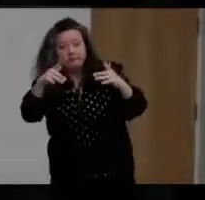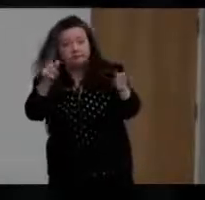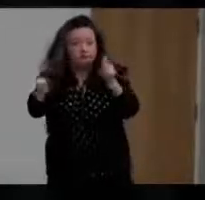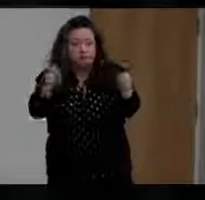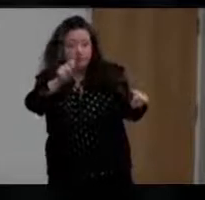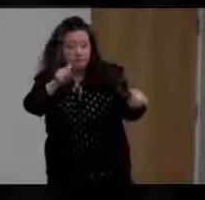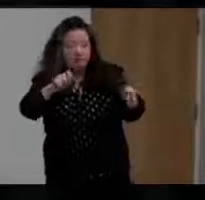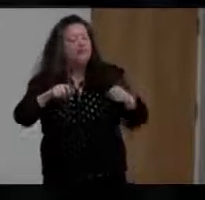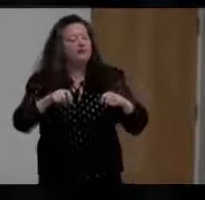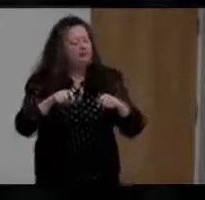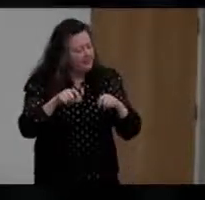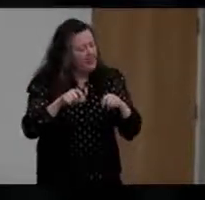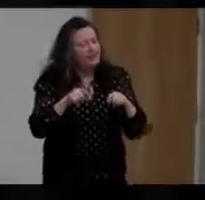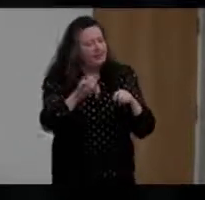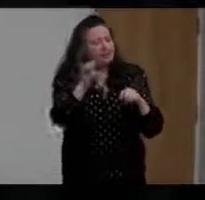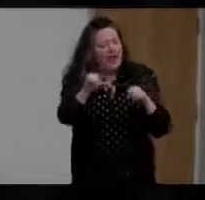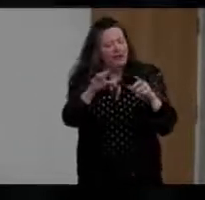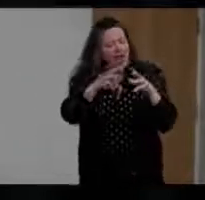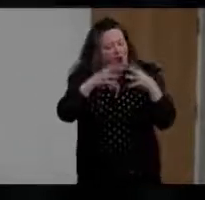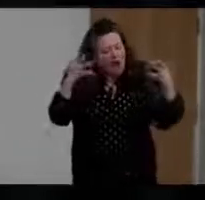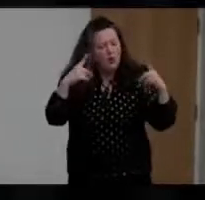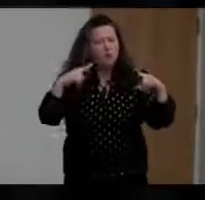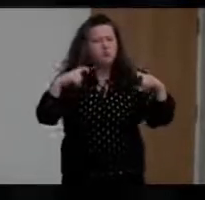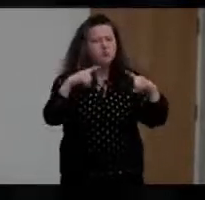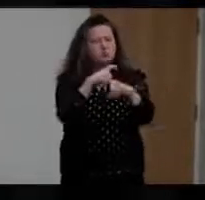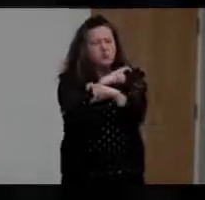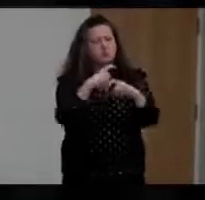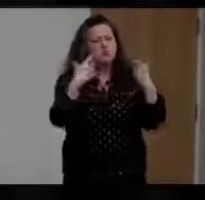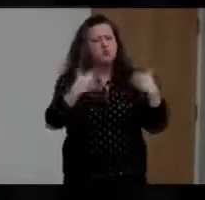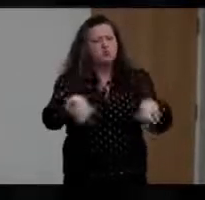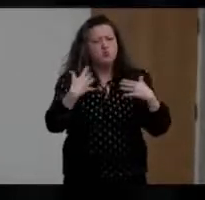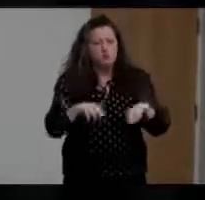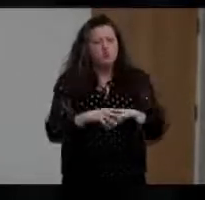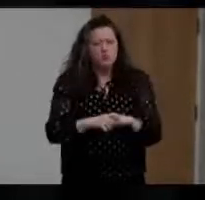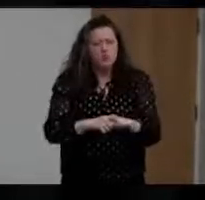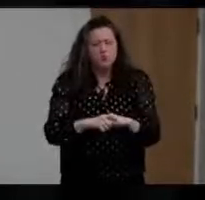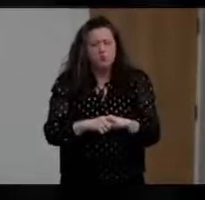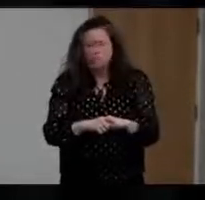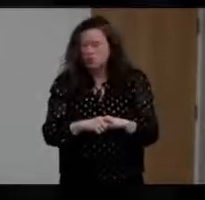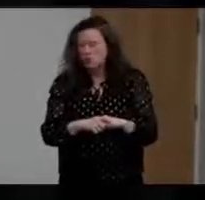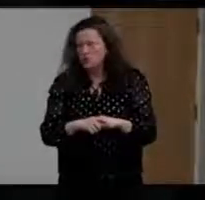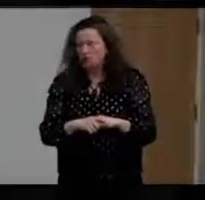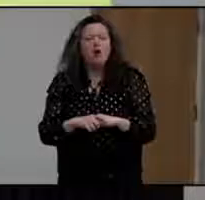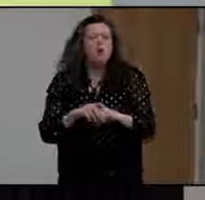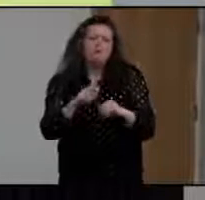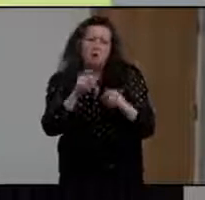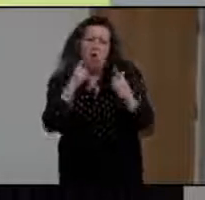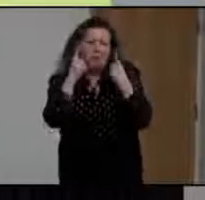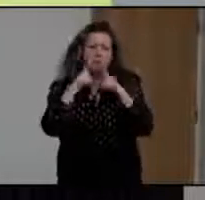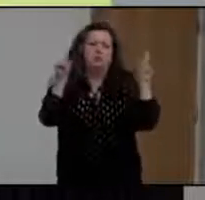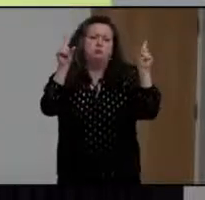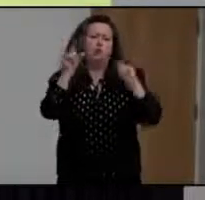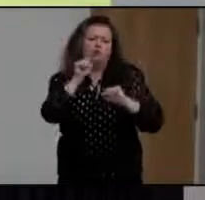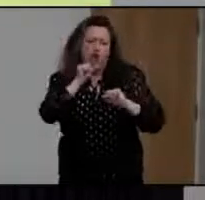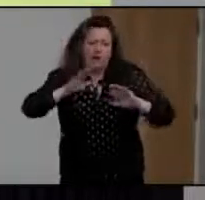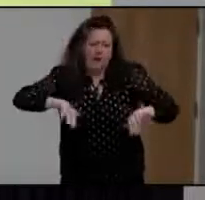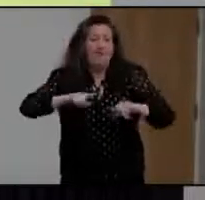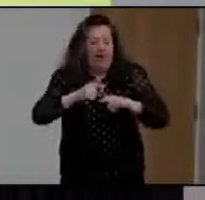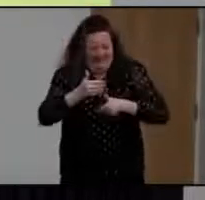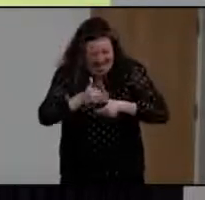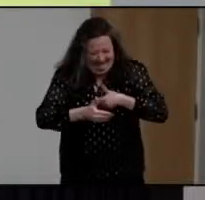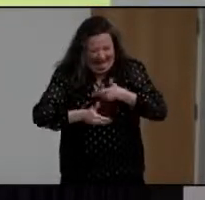a huge engineering and technical burden for healthcare that we aren't there yet. Ross,